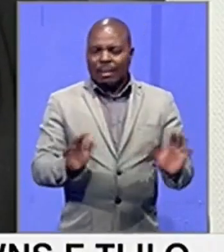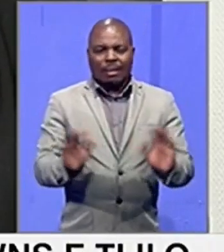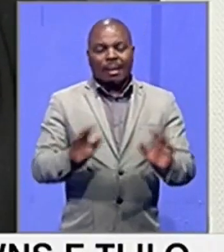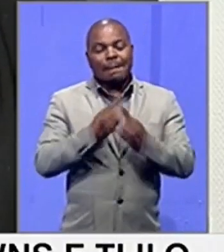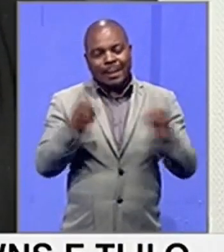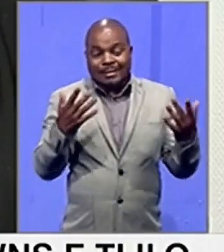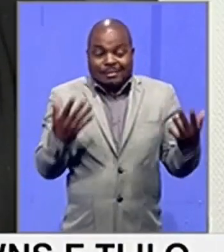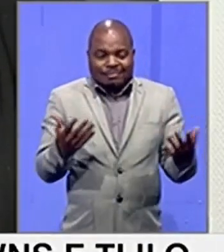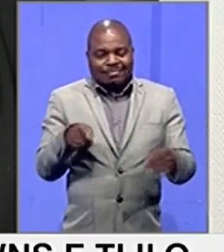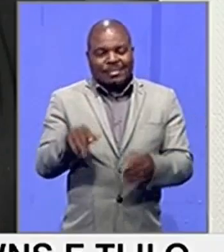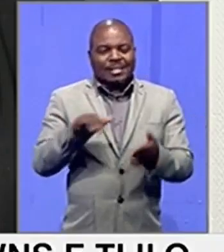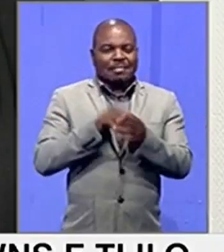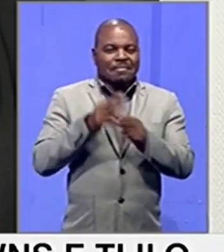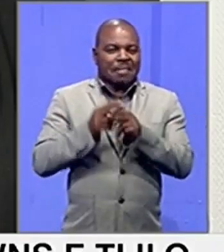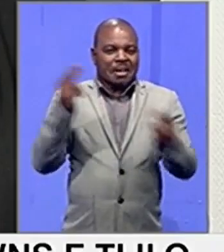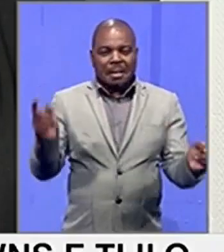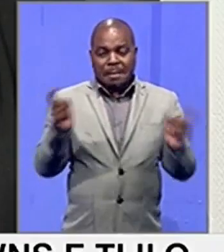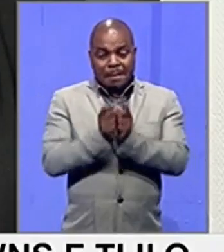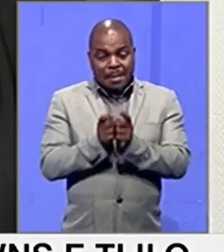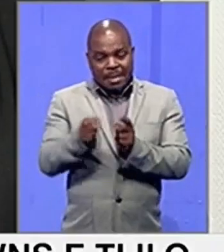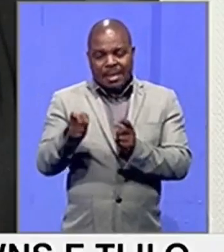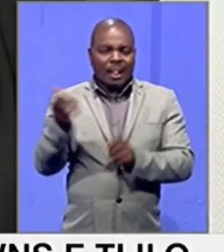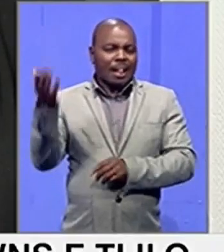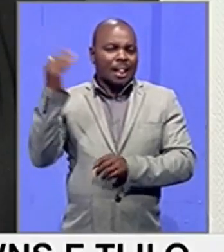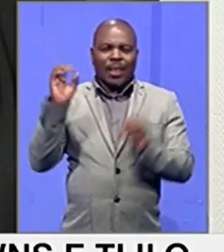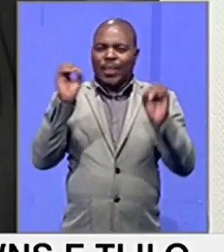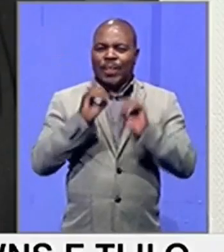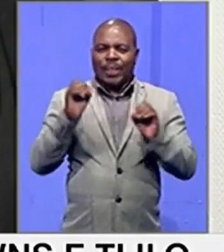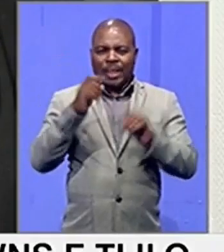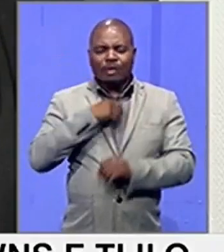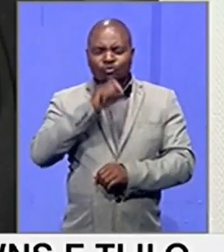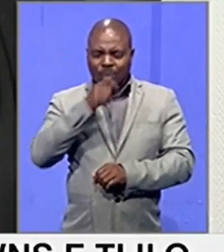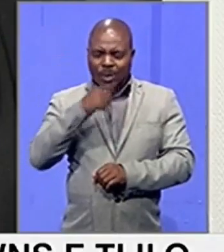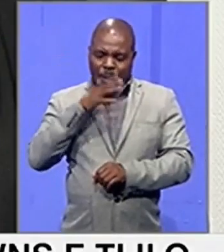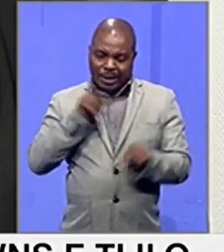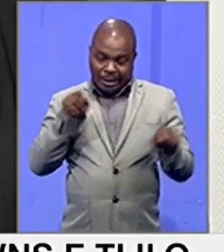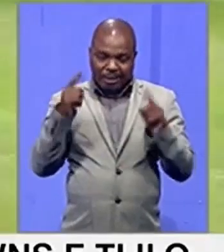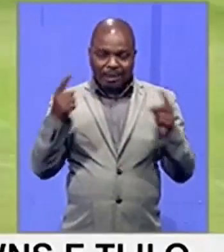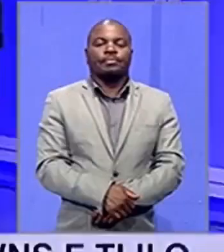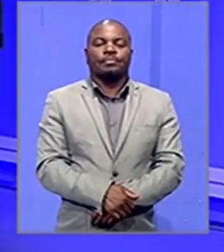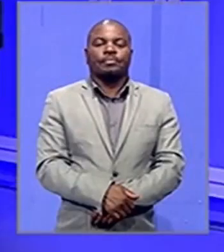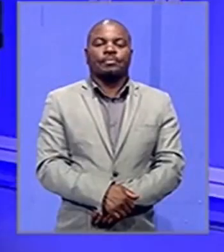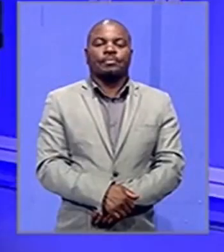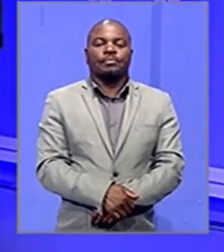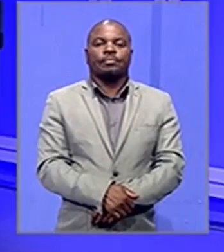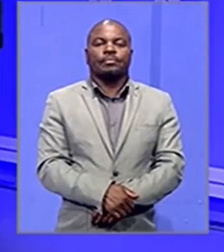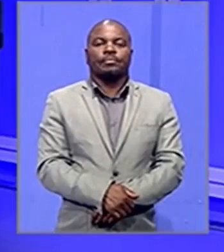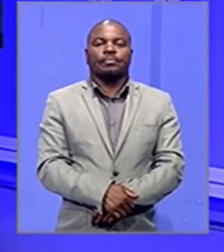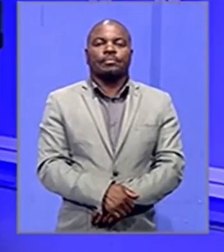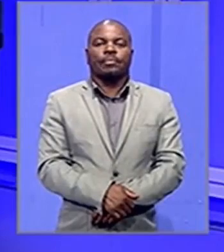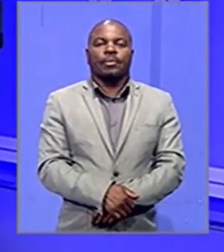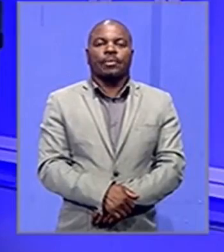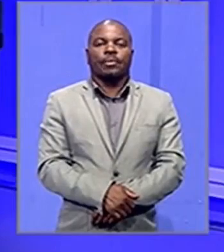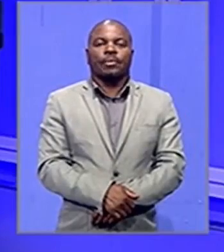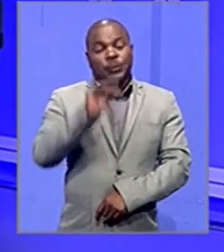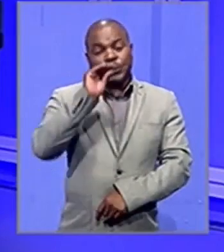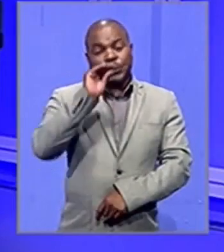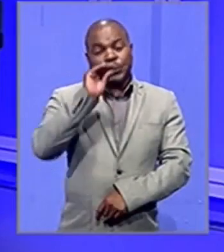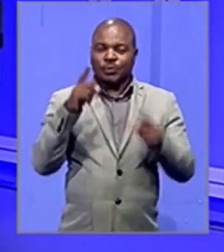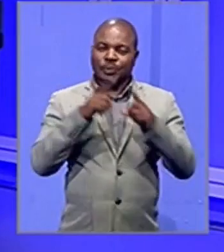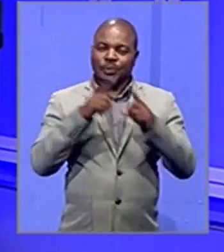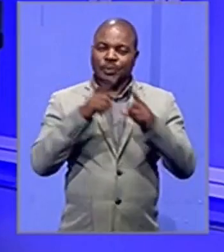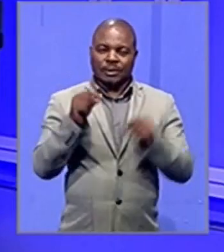derby of a semi-final, which we haven't had in a while. So I would have loved maybe to see them go all the way. Mme ditaba tsa rona di